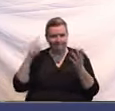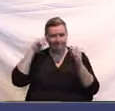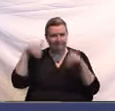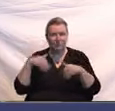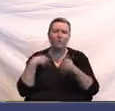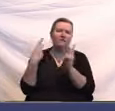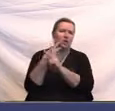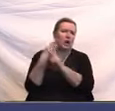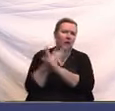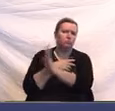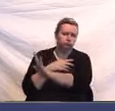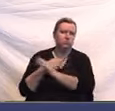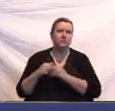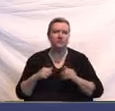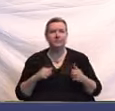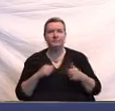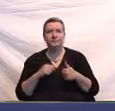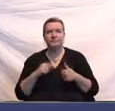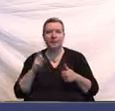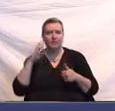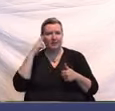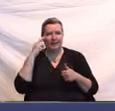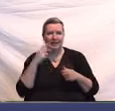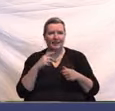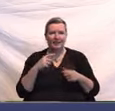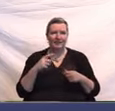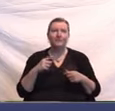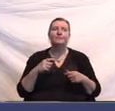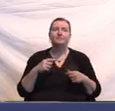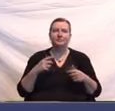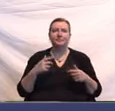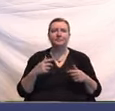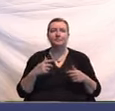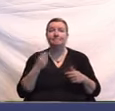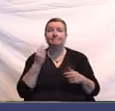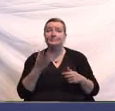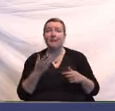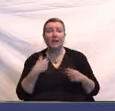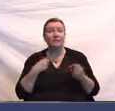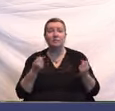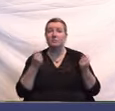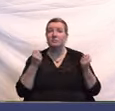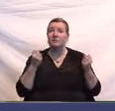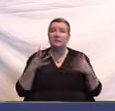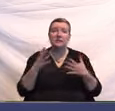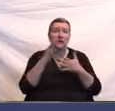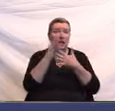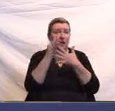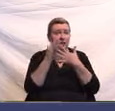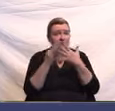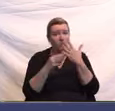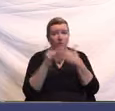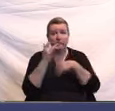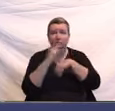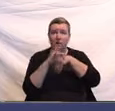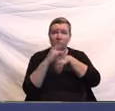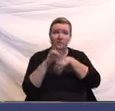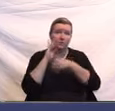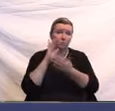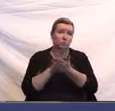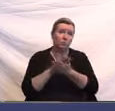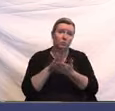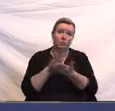I realize I picked that one up first. At the moment, listen, we keep every option. Judy, I think would agree with me. Every option is on the table at the